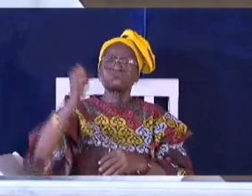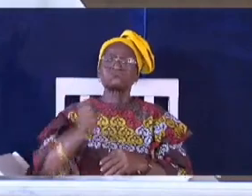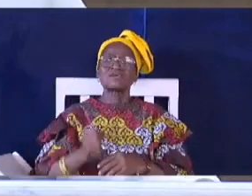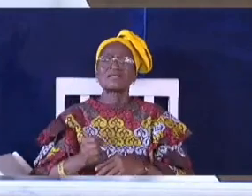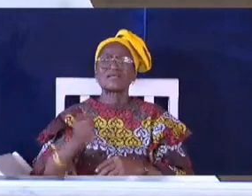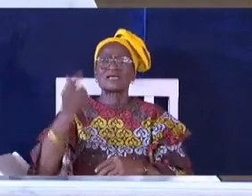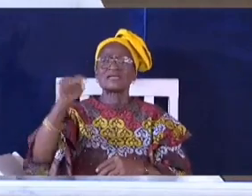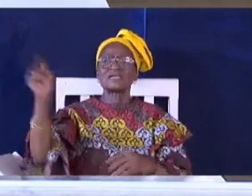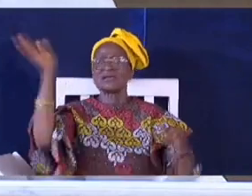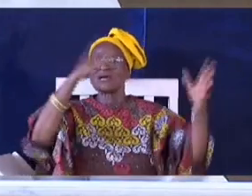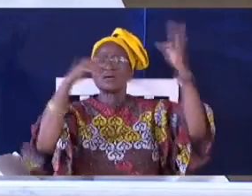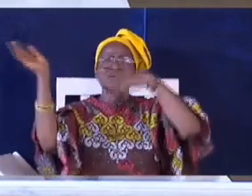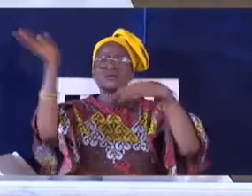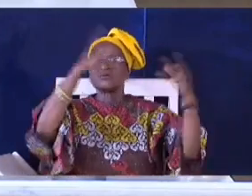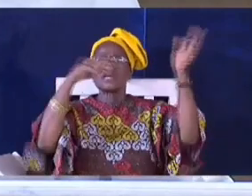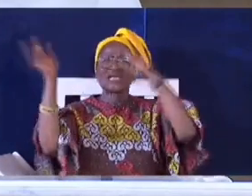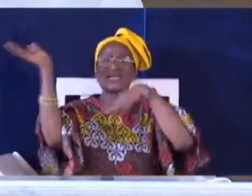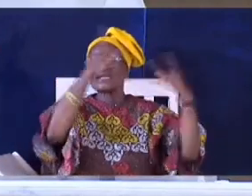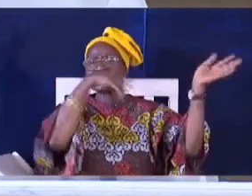The wind